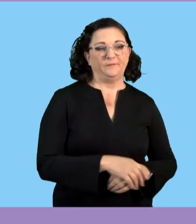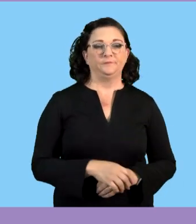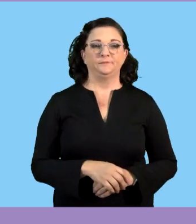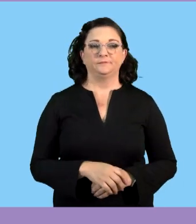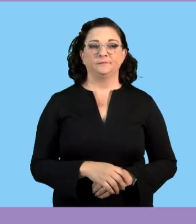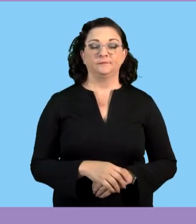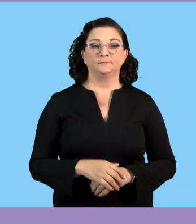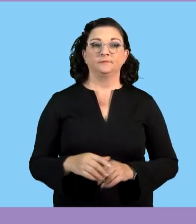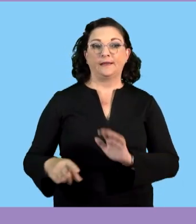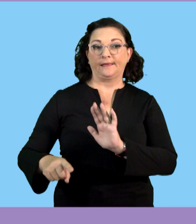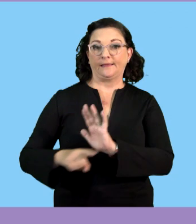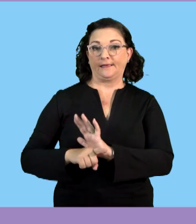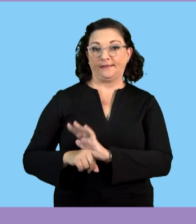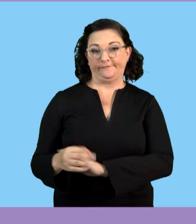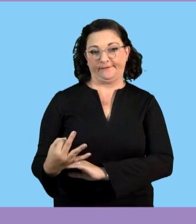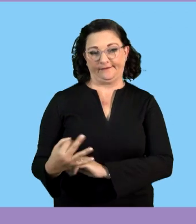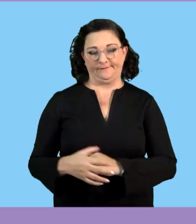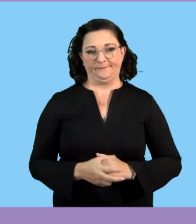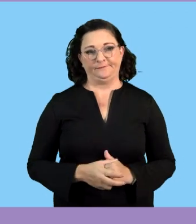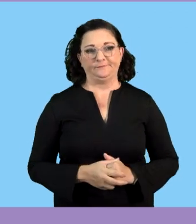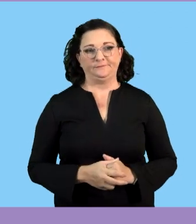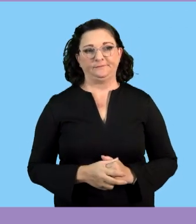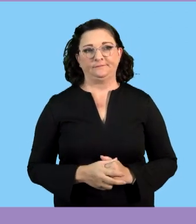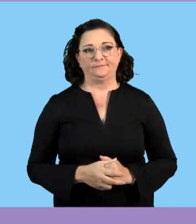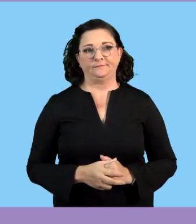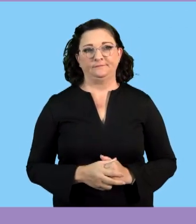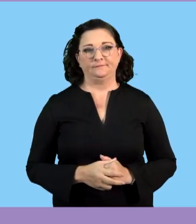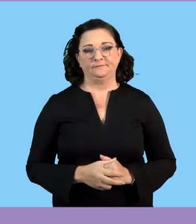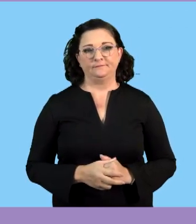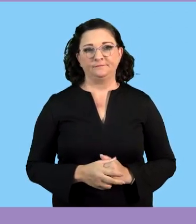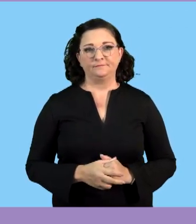right-hand side is going to be a negative 3.